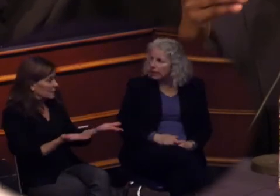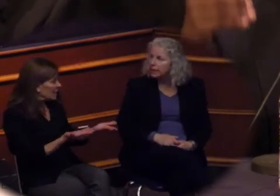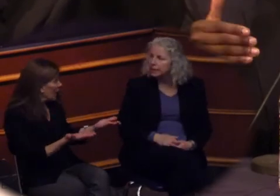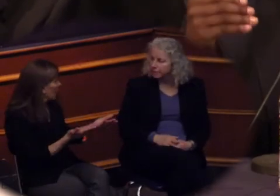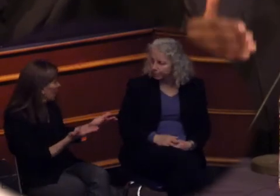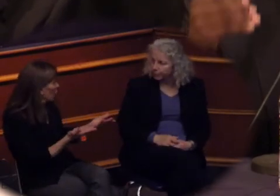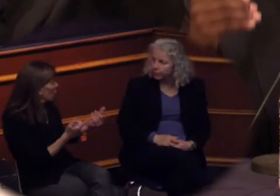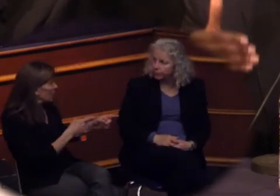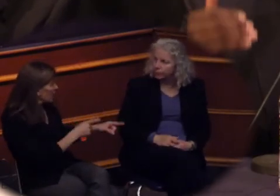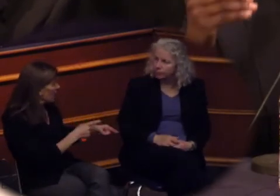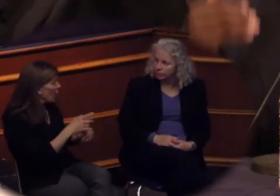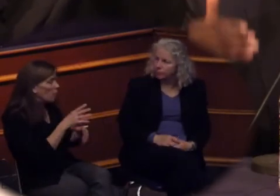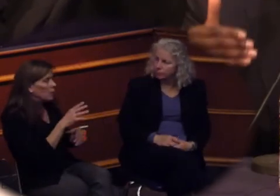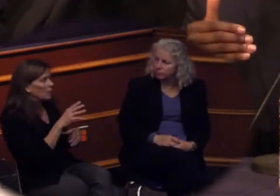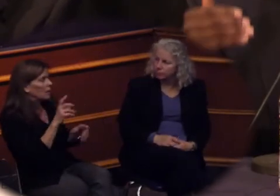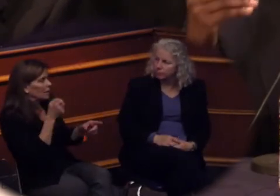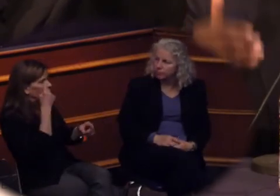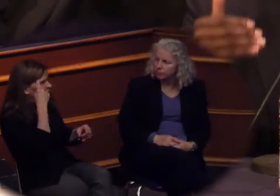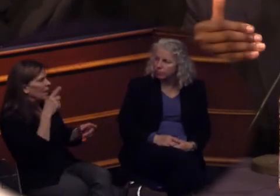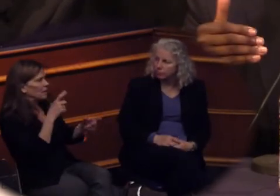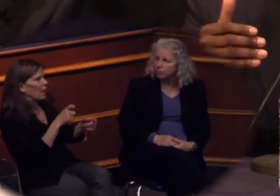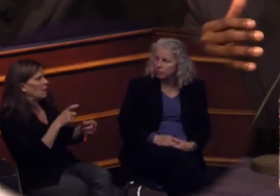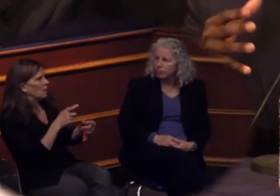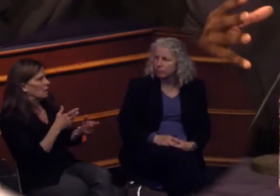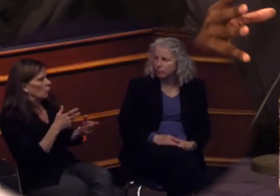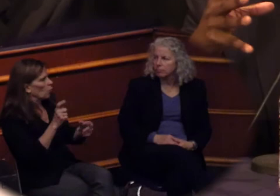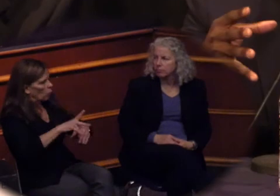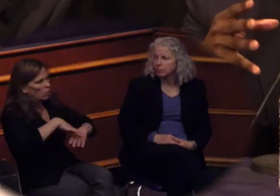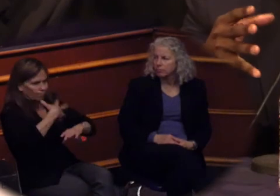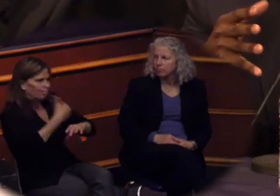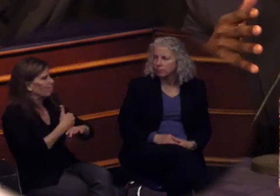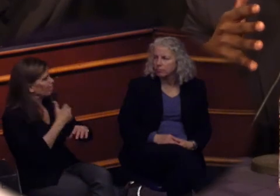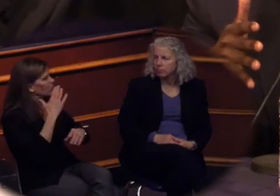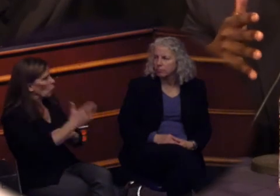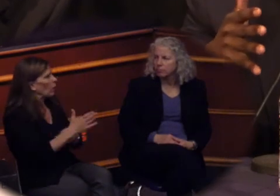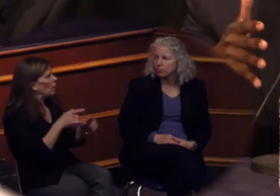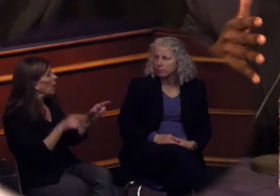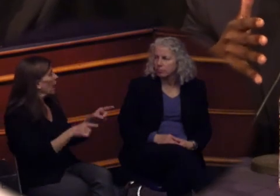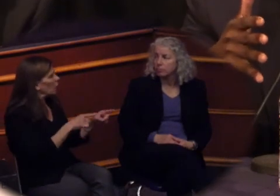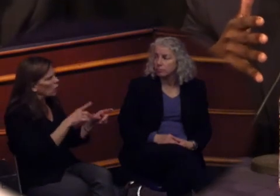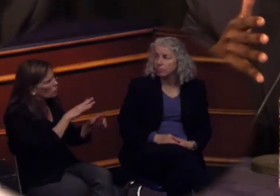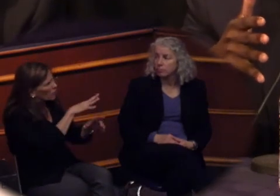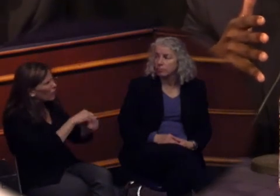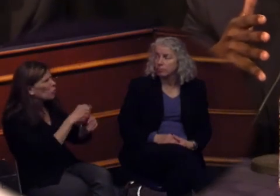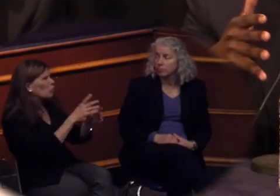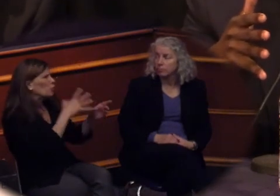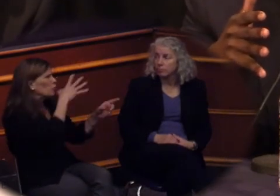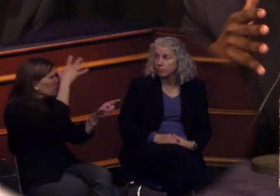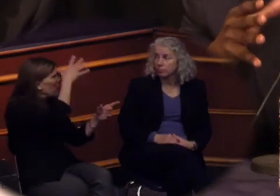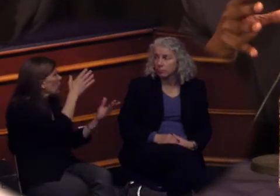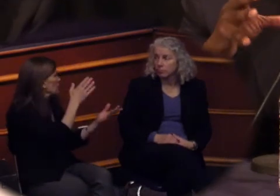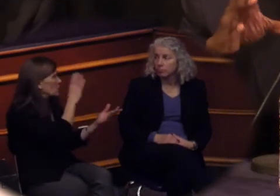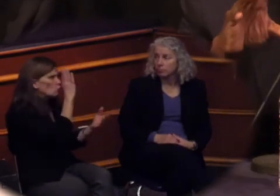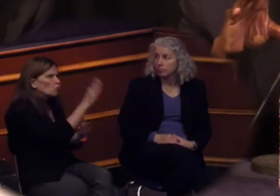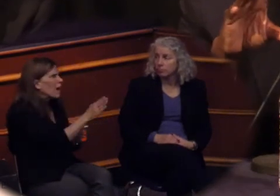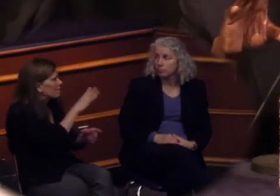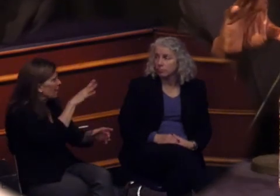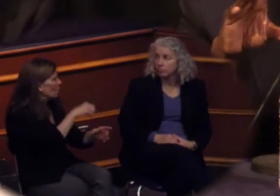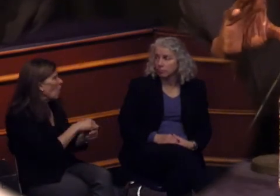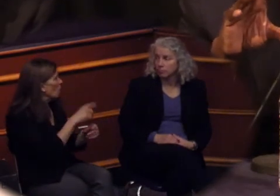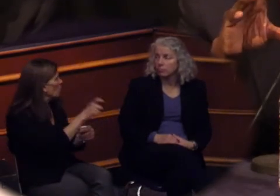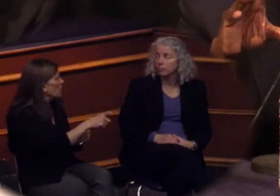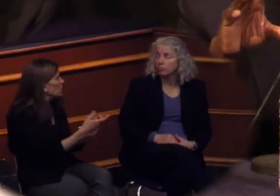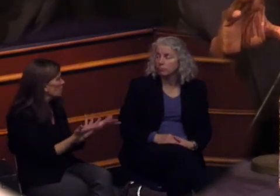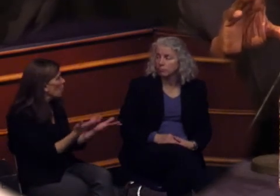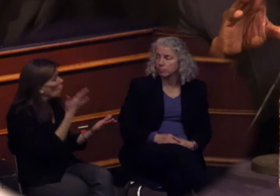And we also have to involve parents directly in the development of their child so that the